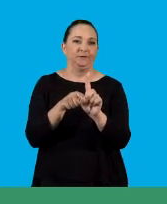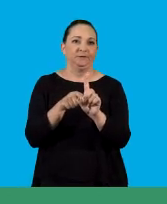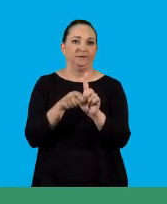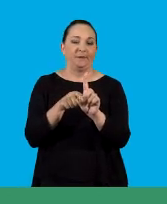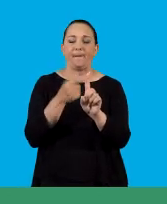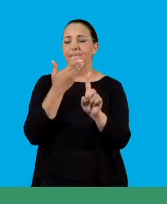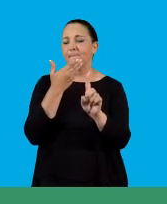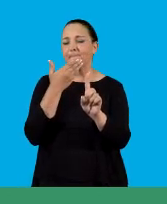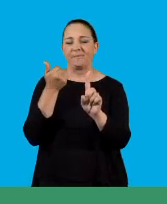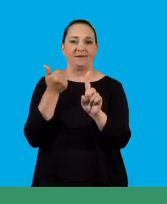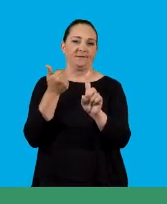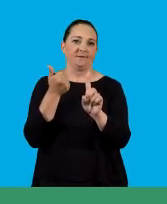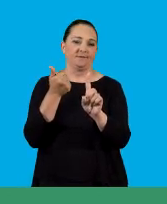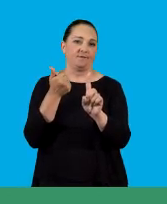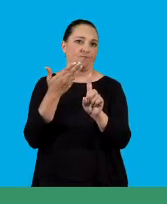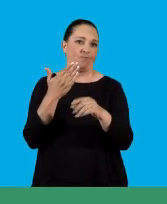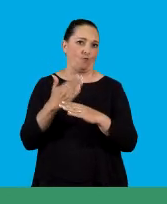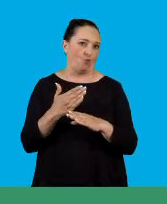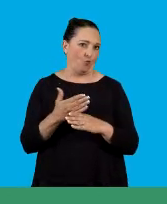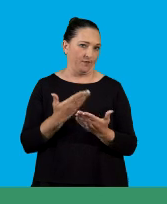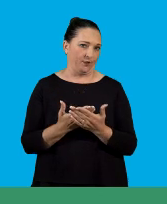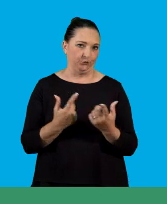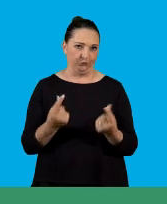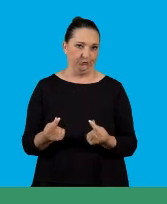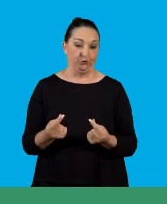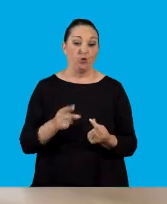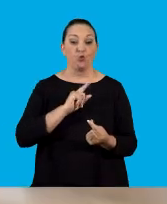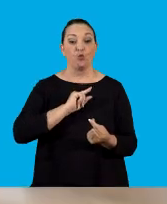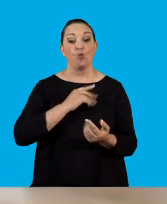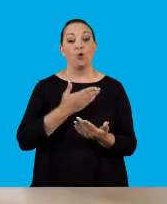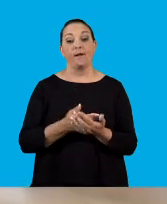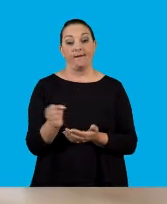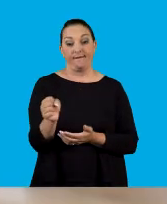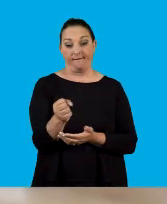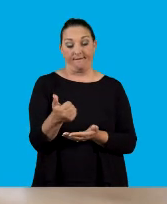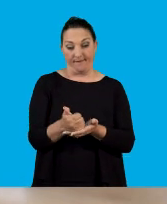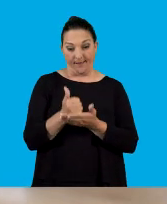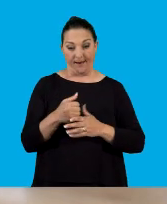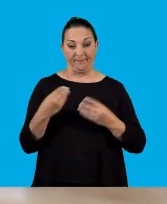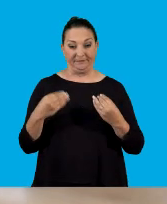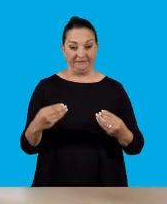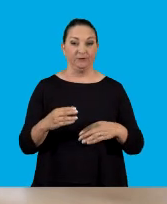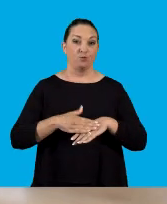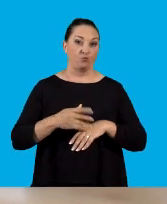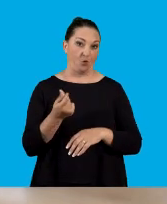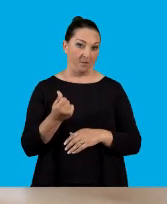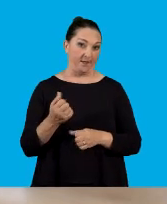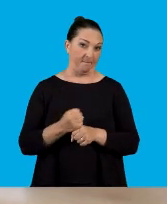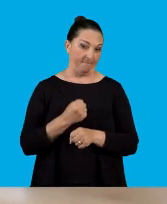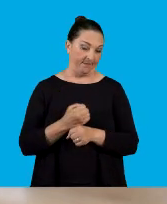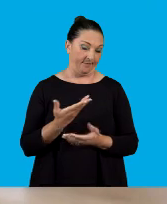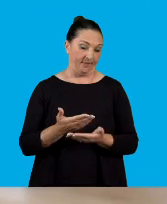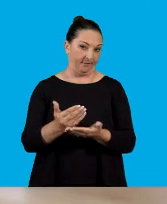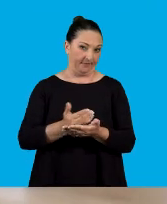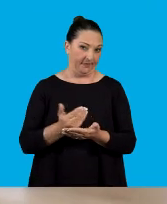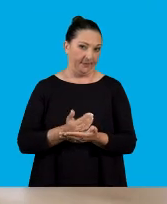the best candidates for the business who will contribute to the success and making more money for the business, and who have the right